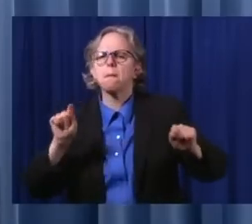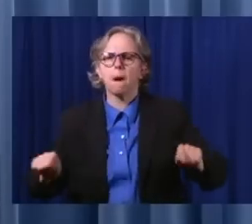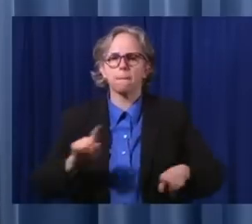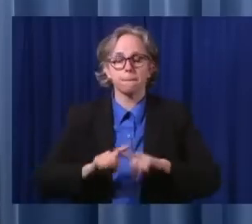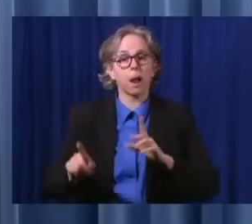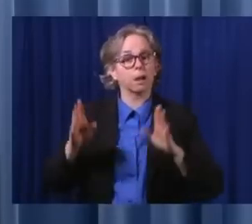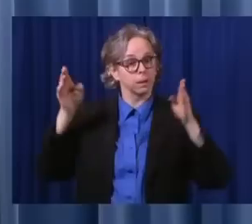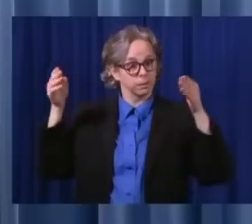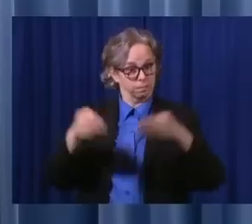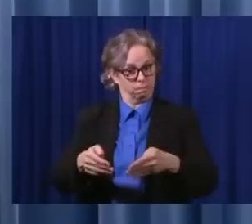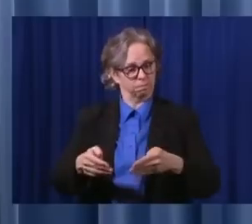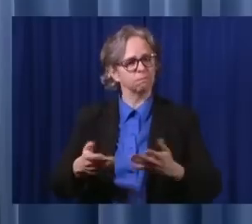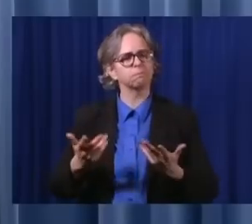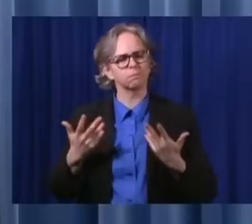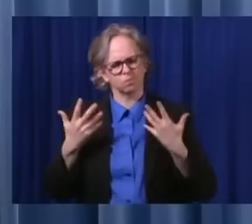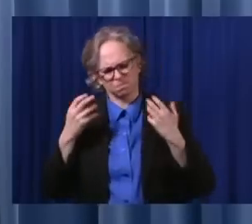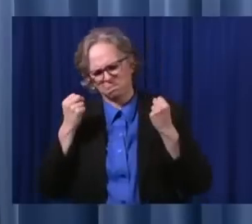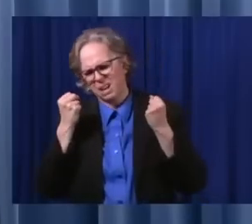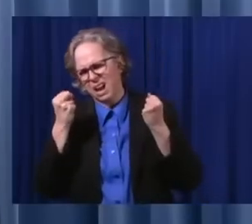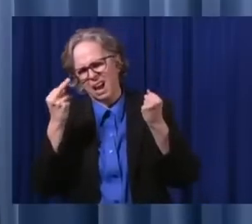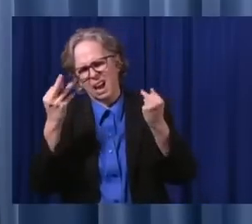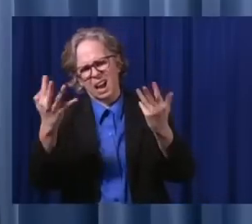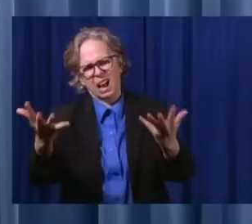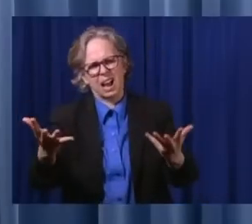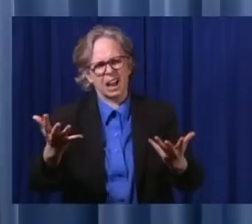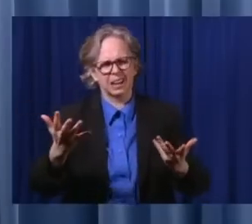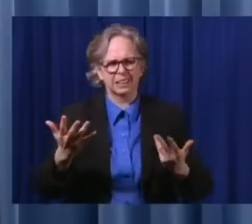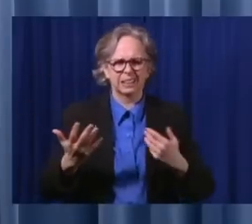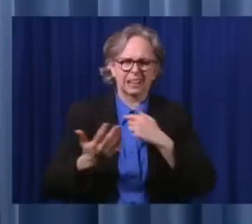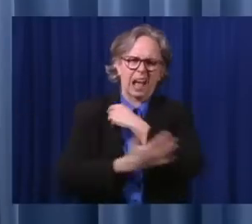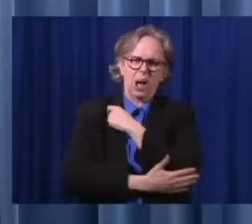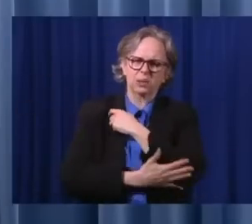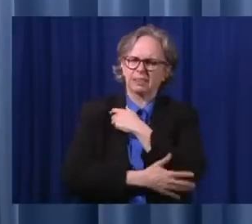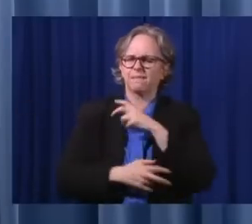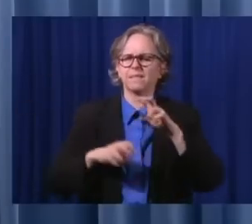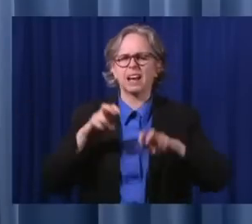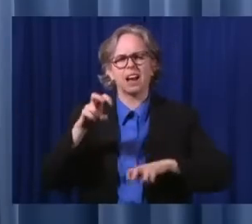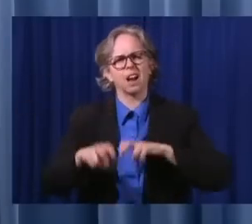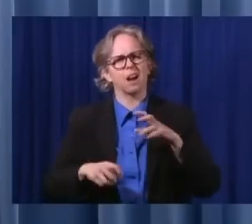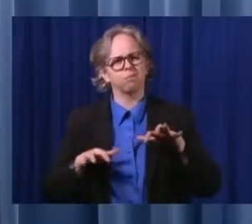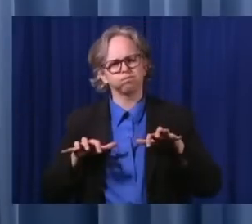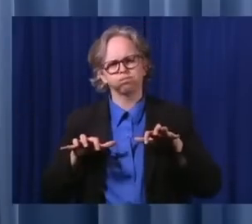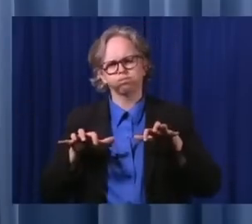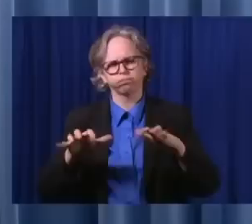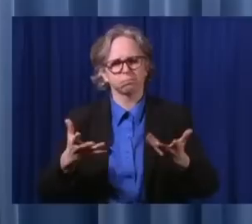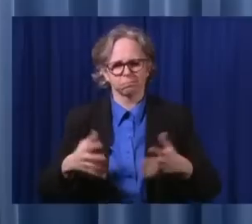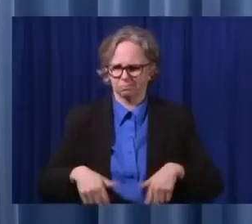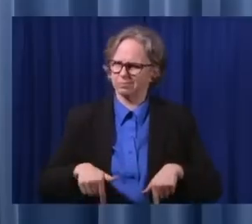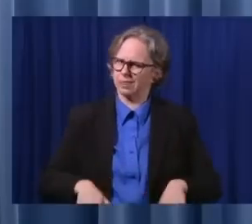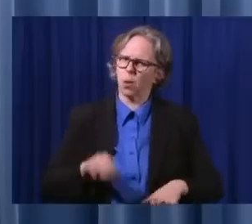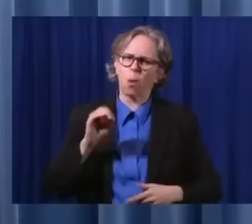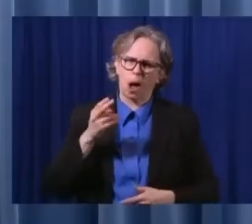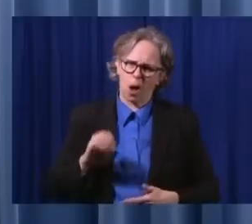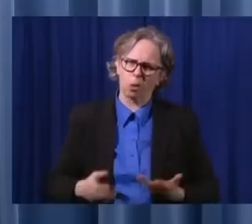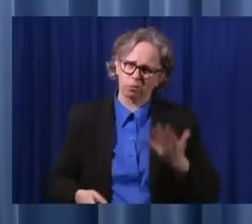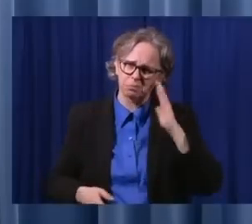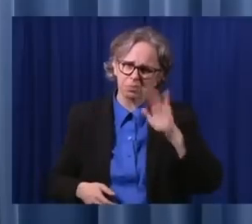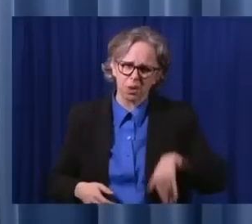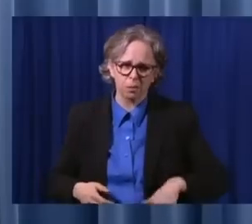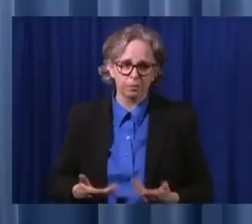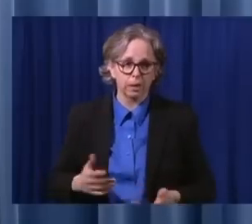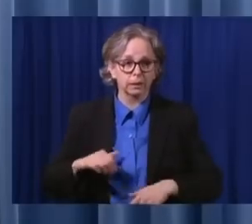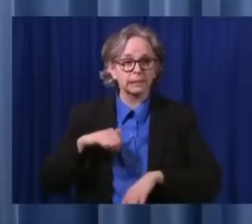great county fairs and independent fairs in Ohio. We assembled a task force from across the state to look at